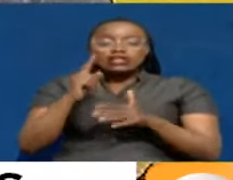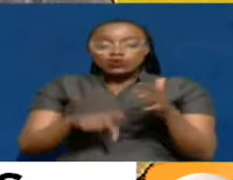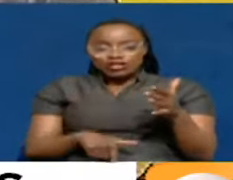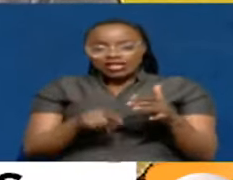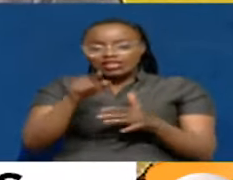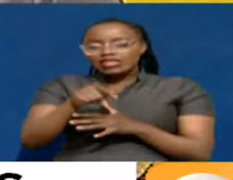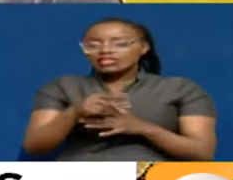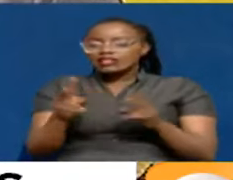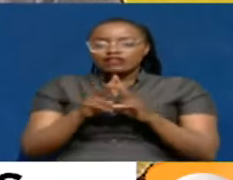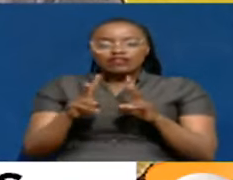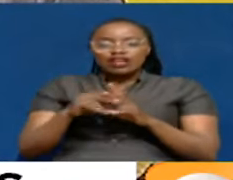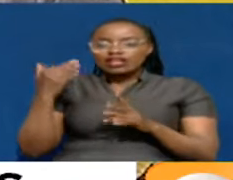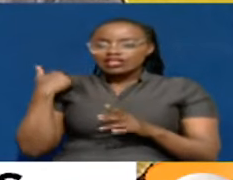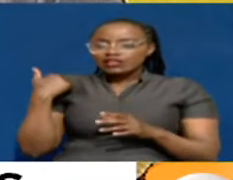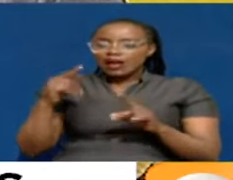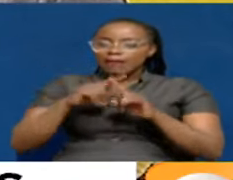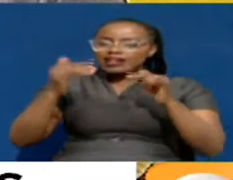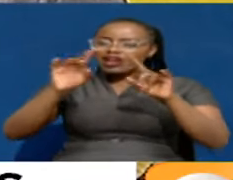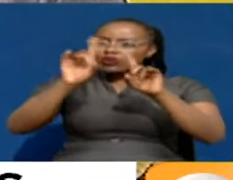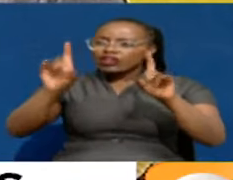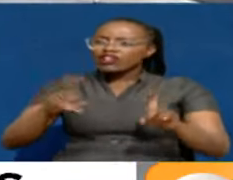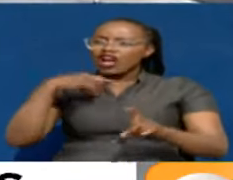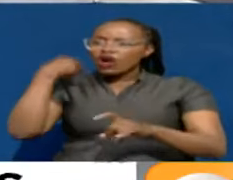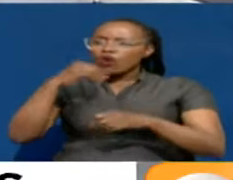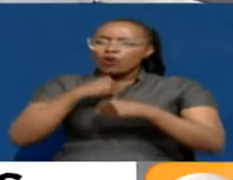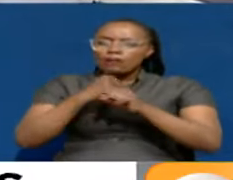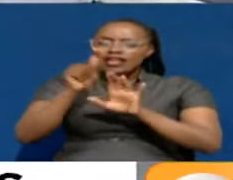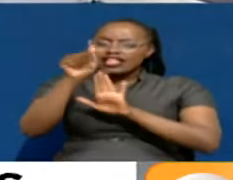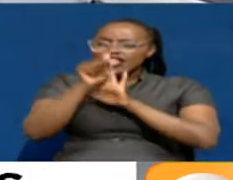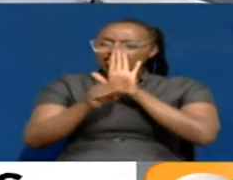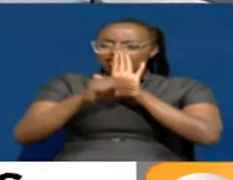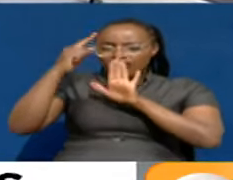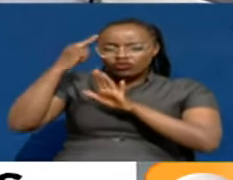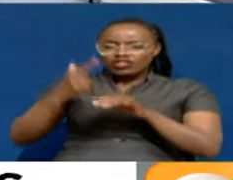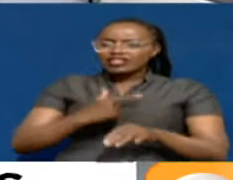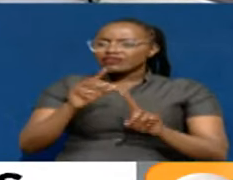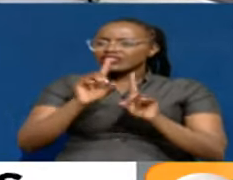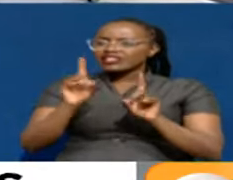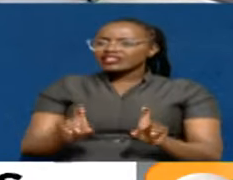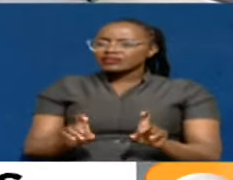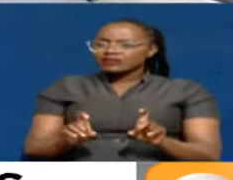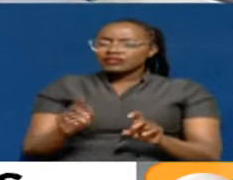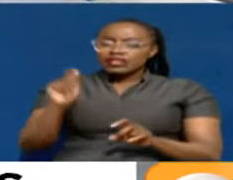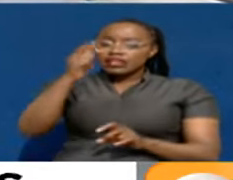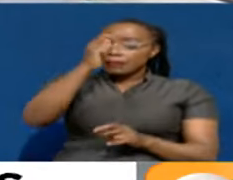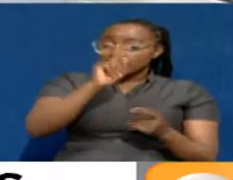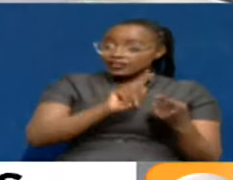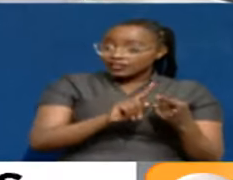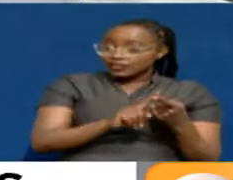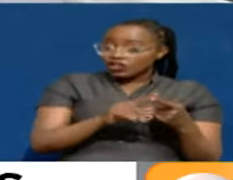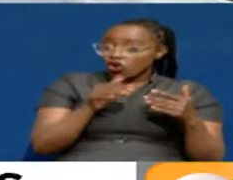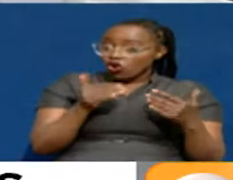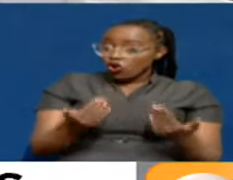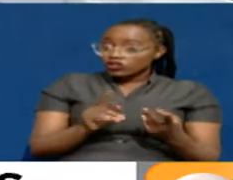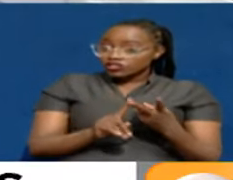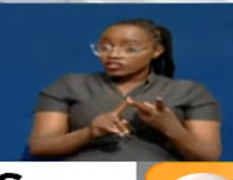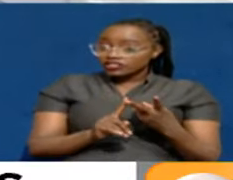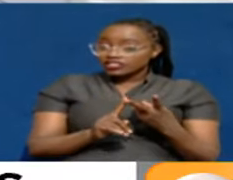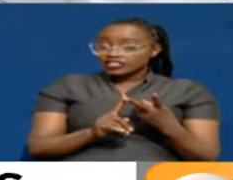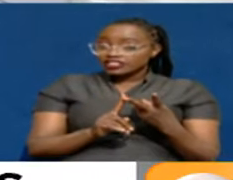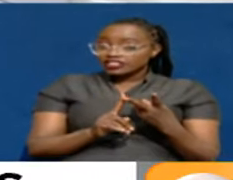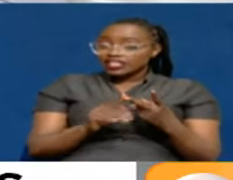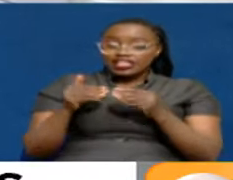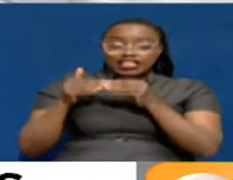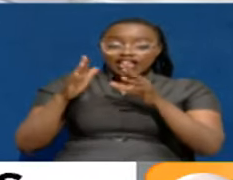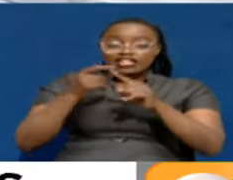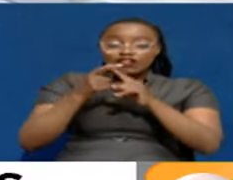least, quite disturbing. My question is, who is setting the agenda for this visit? Is it the president? Or is it